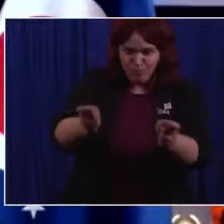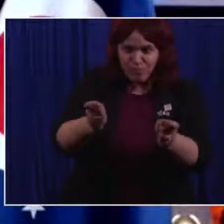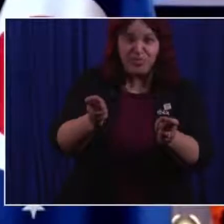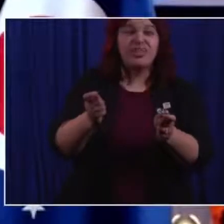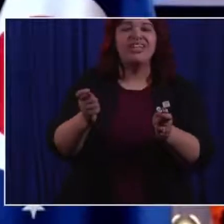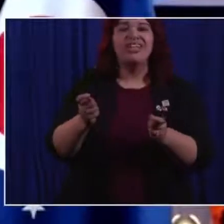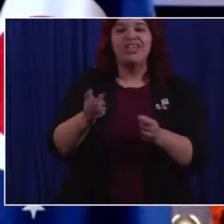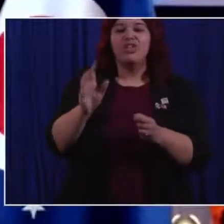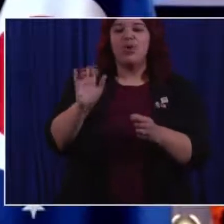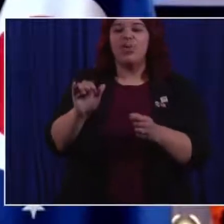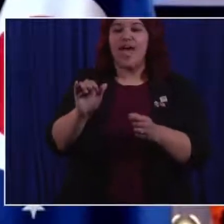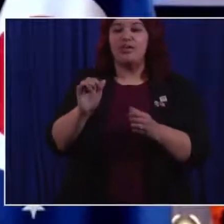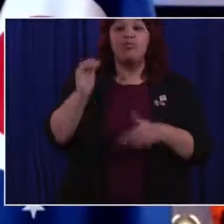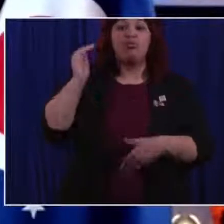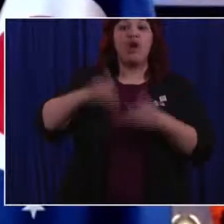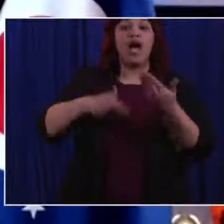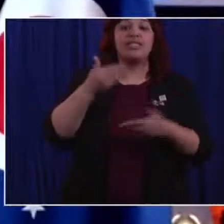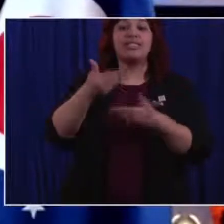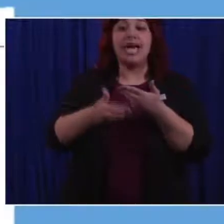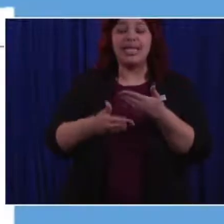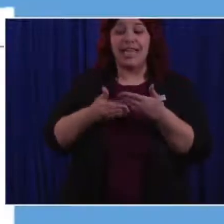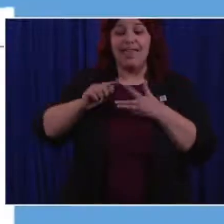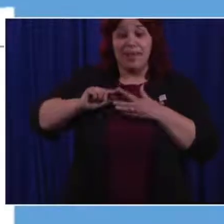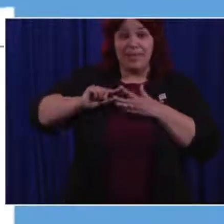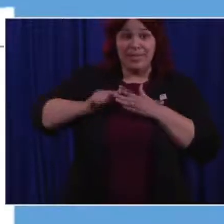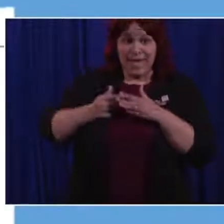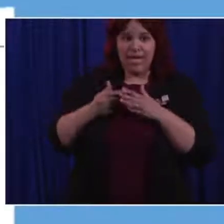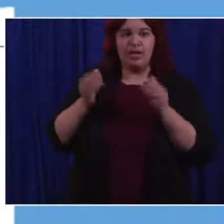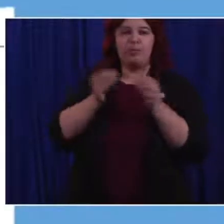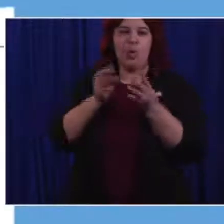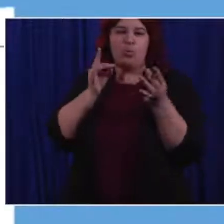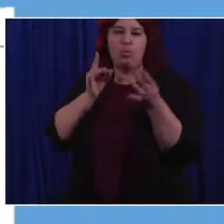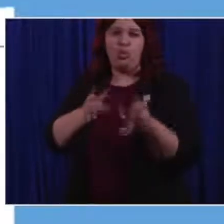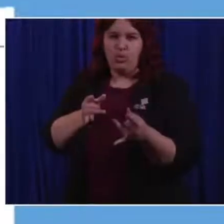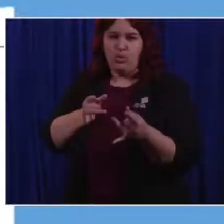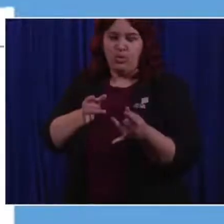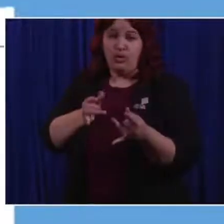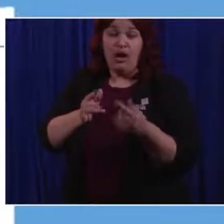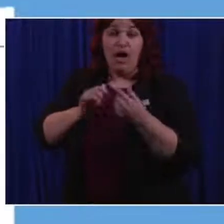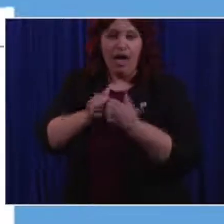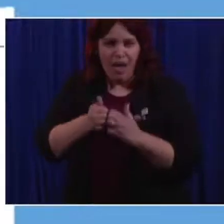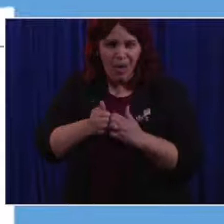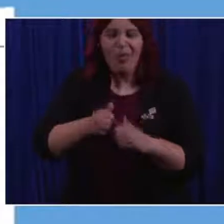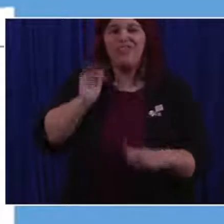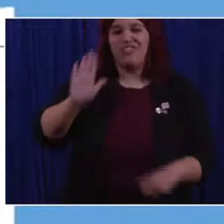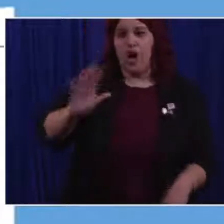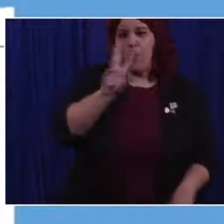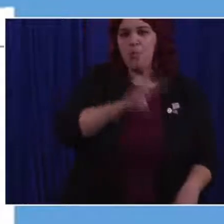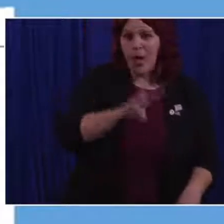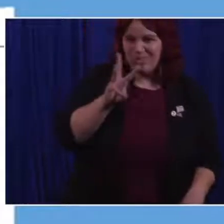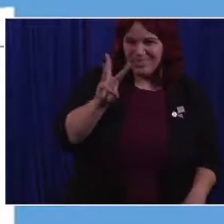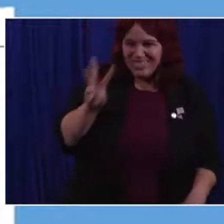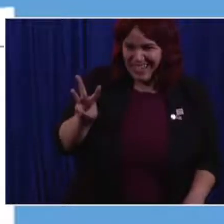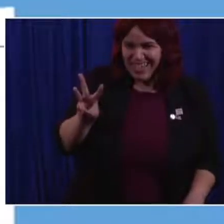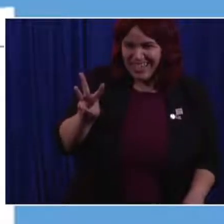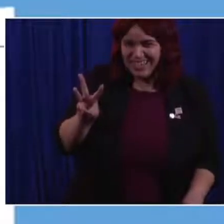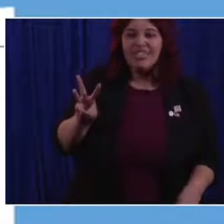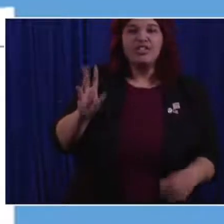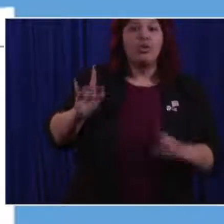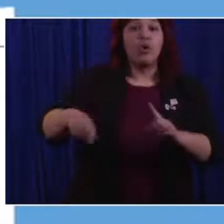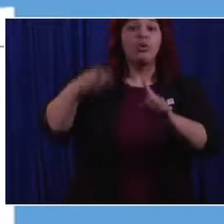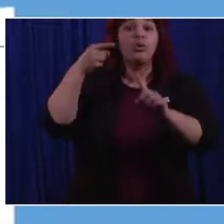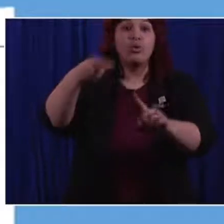front door to make it more welcoming to people and make it easier for them to navigate the system and to find a